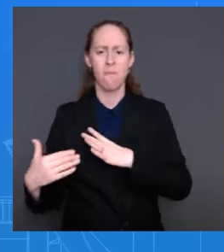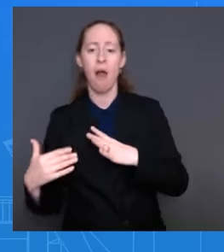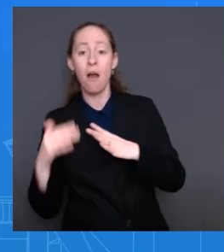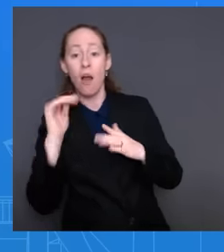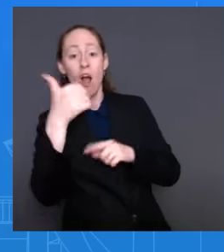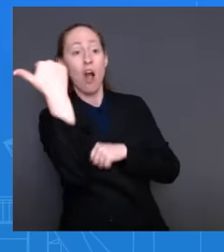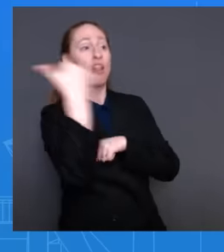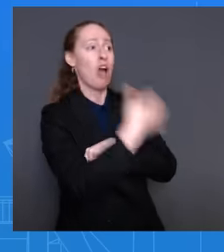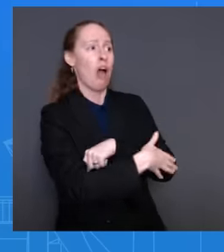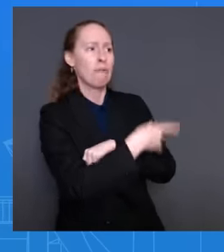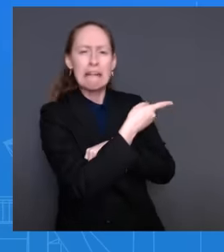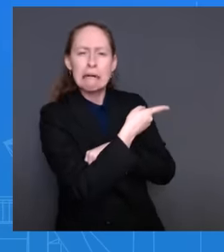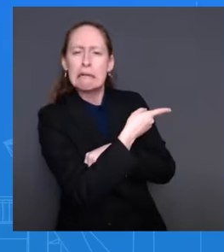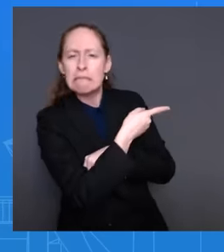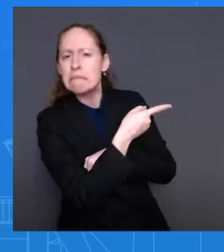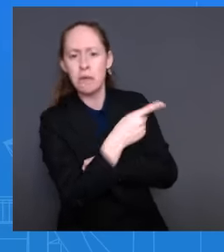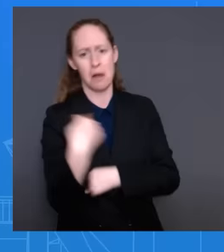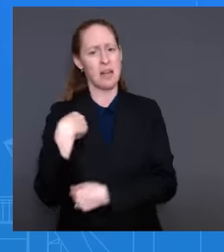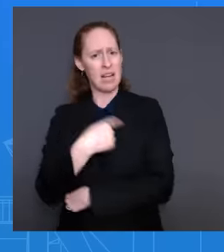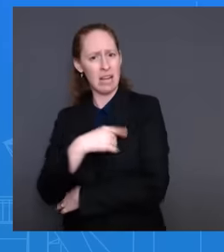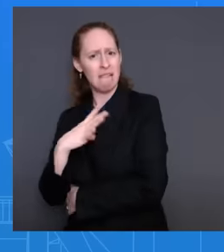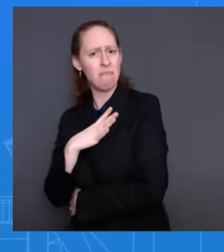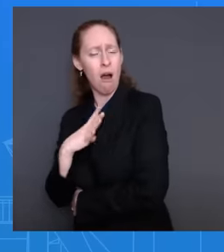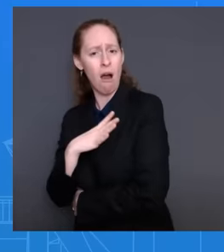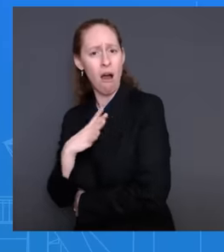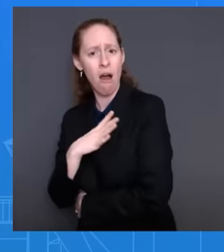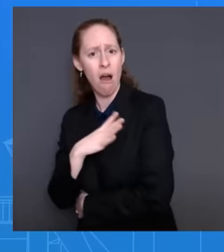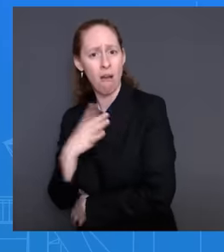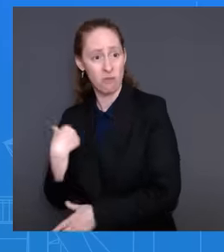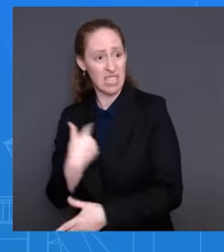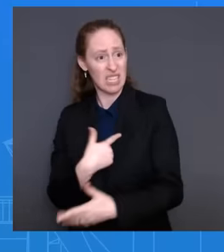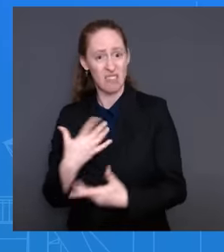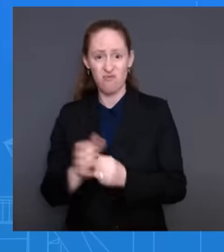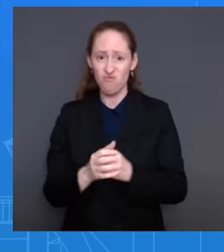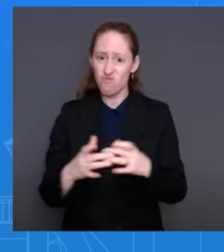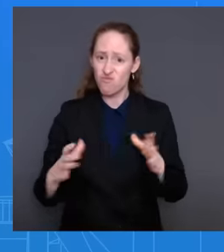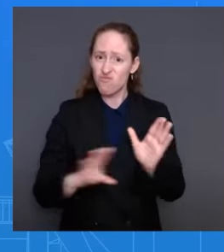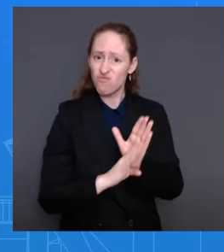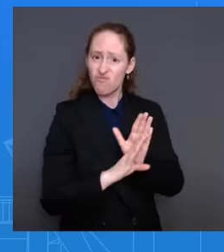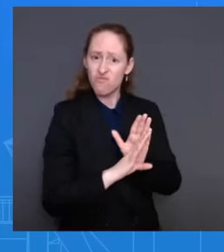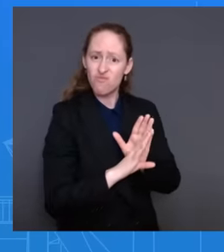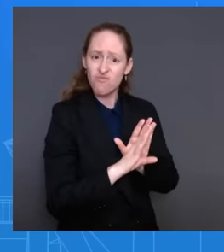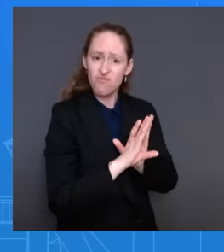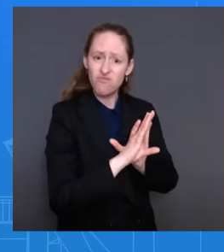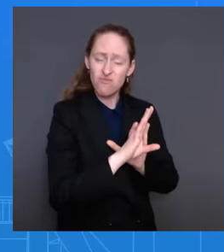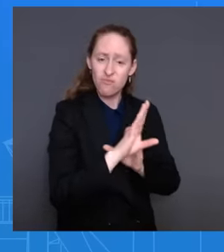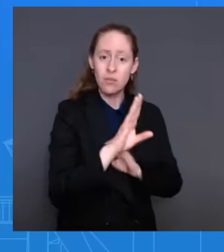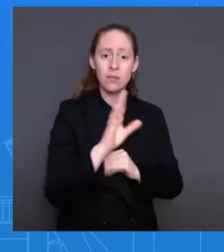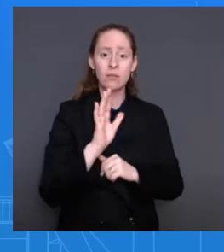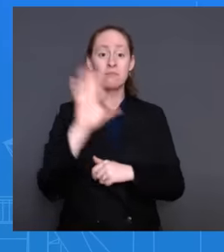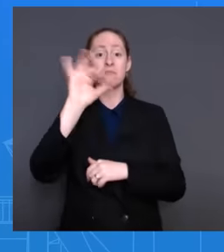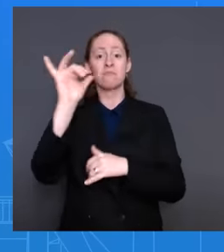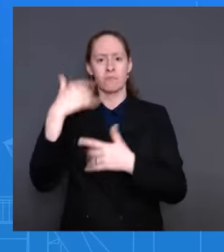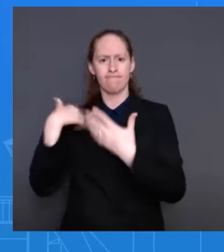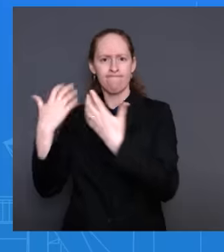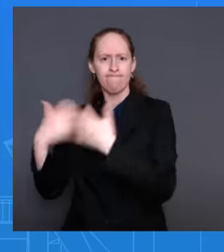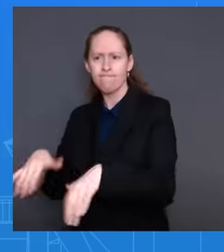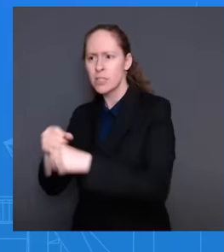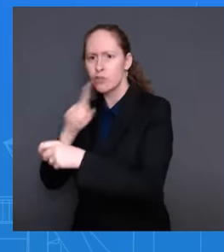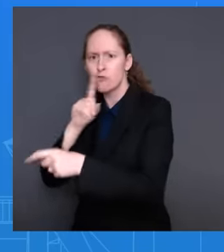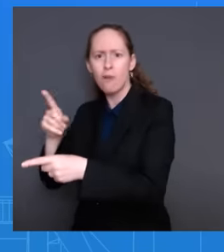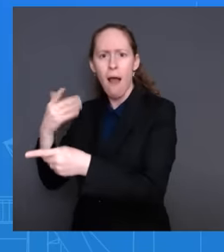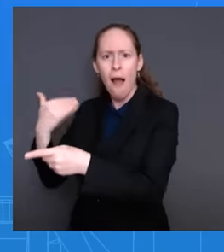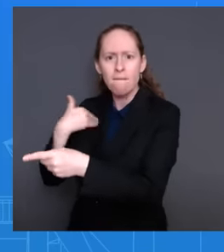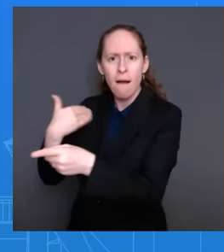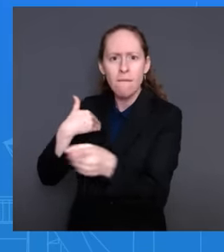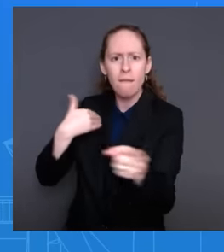have done, for example, on the supply chain side over the last 9 months of consistent, focused effort working with all different